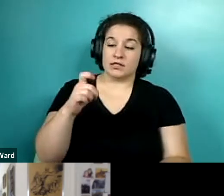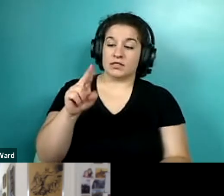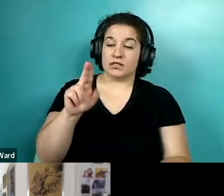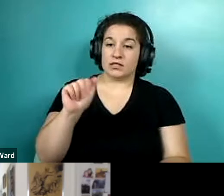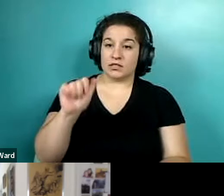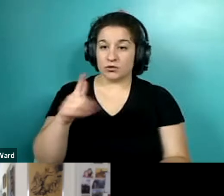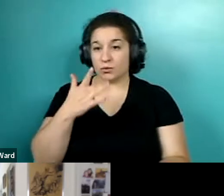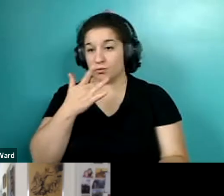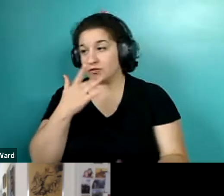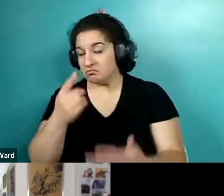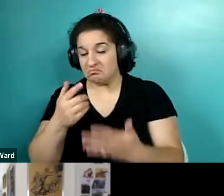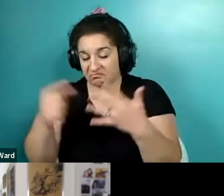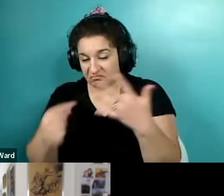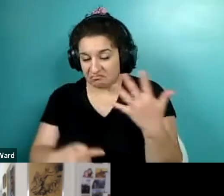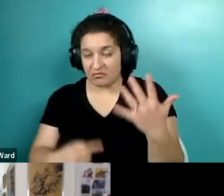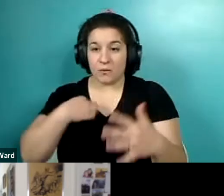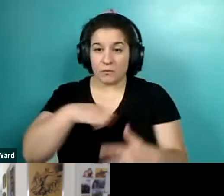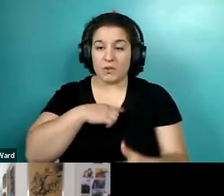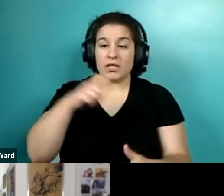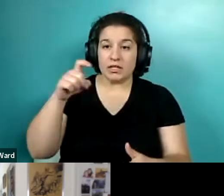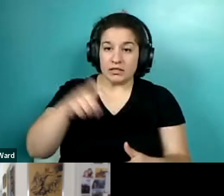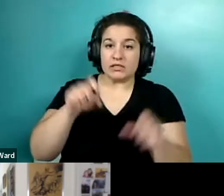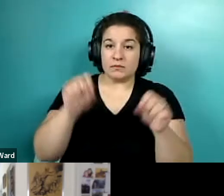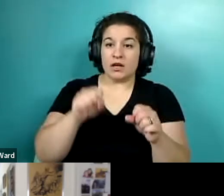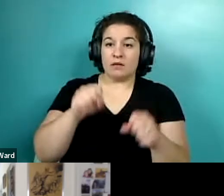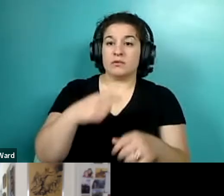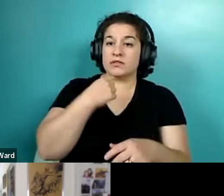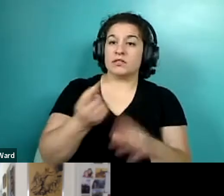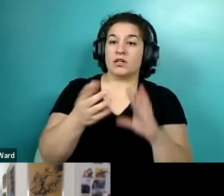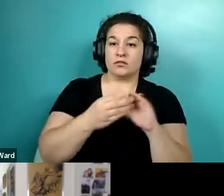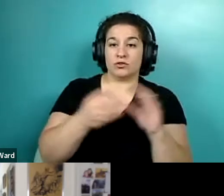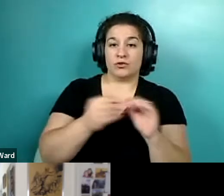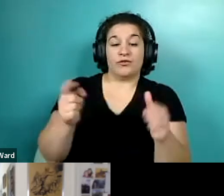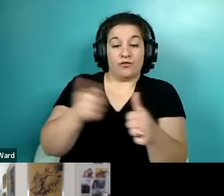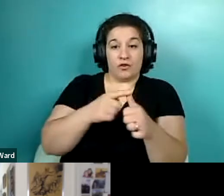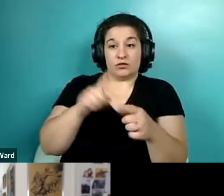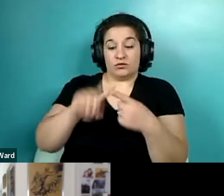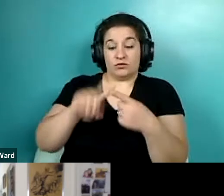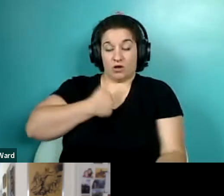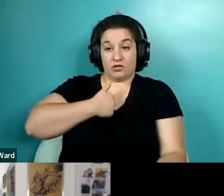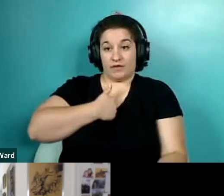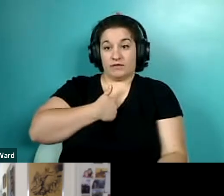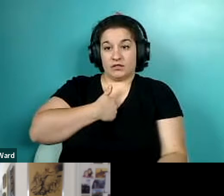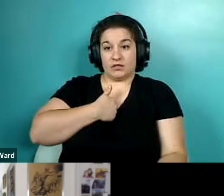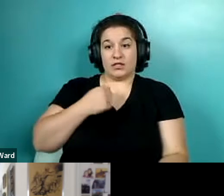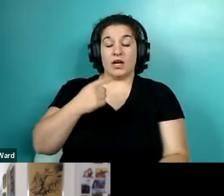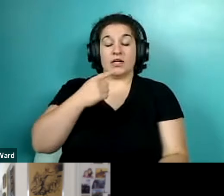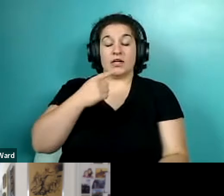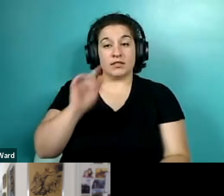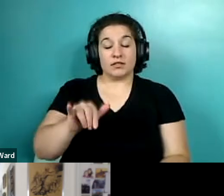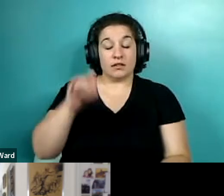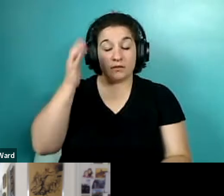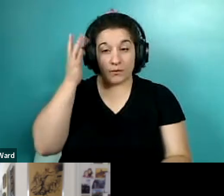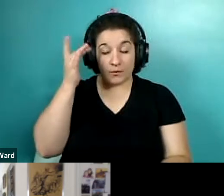to be able to tell the stories actually first to ourselves. And I say that because,